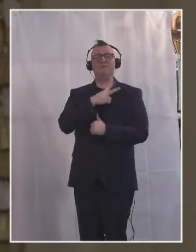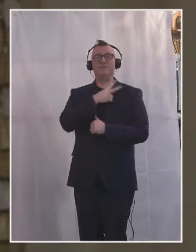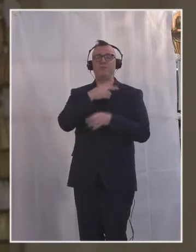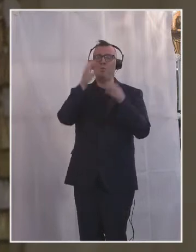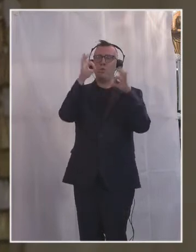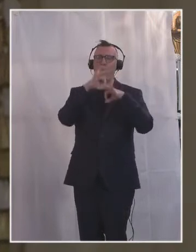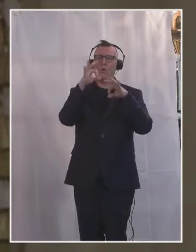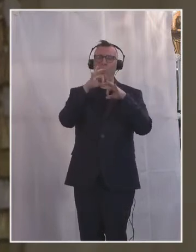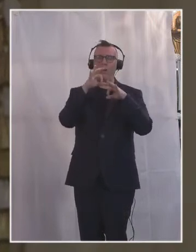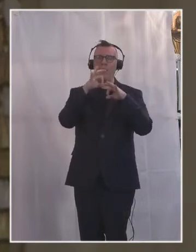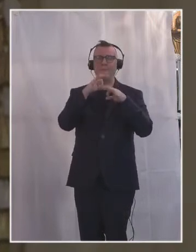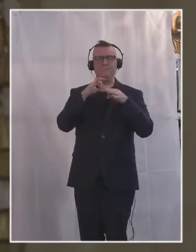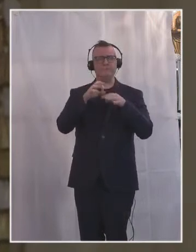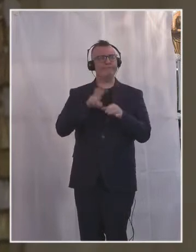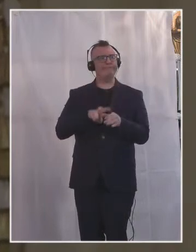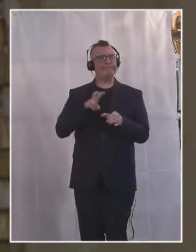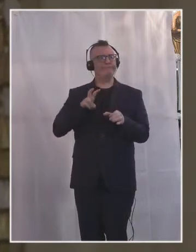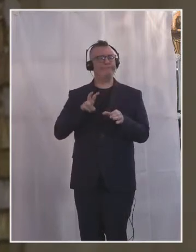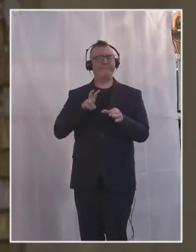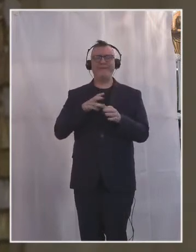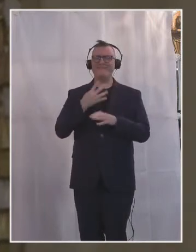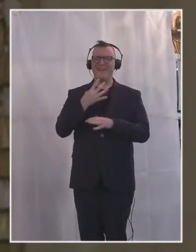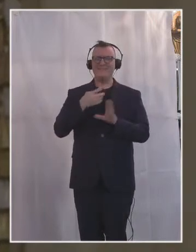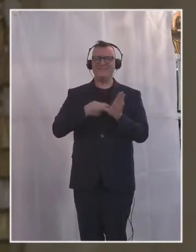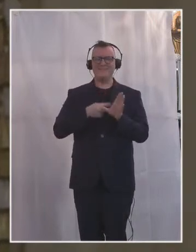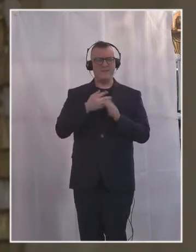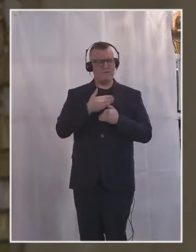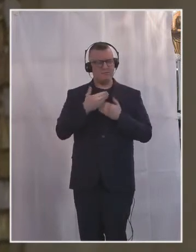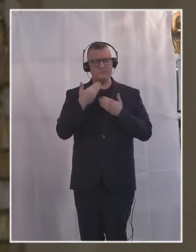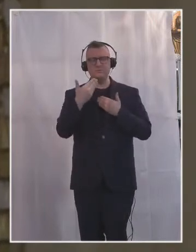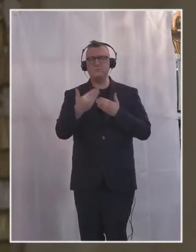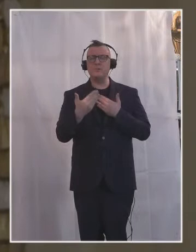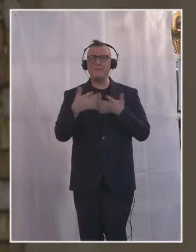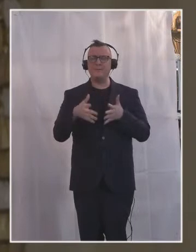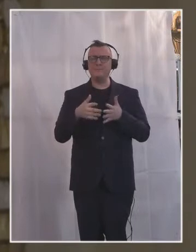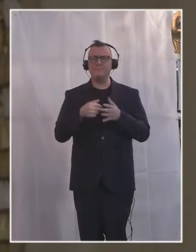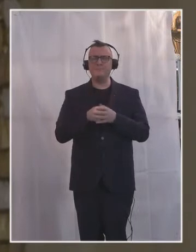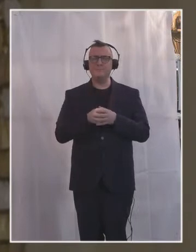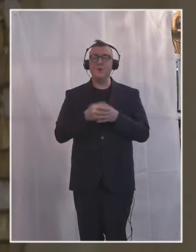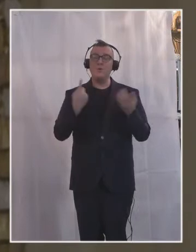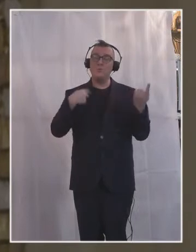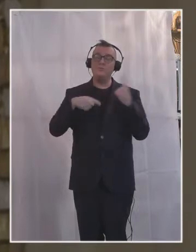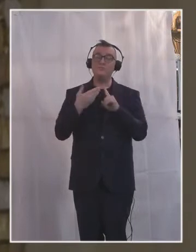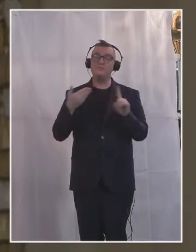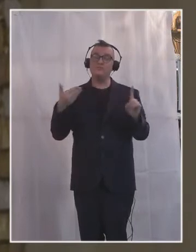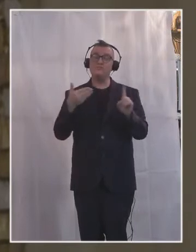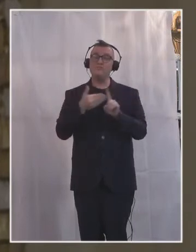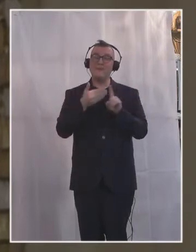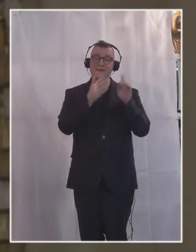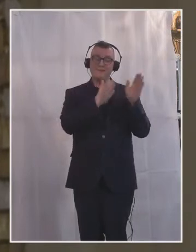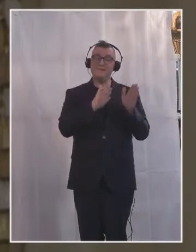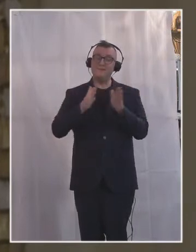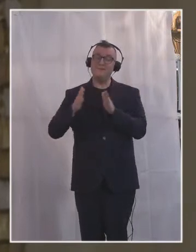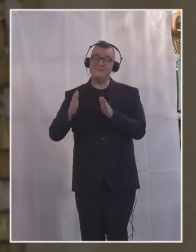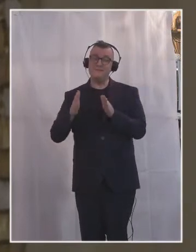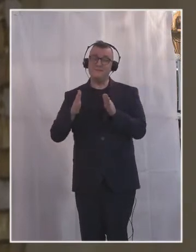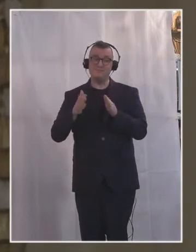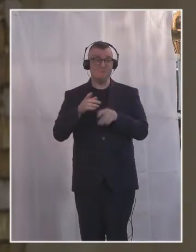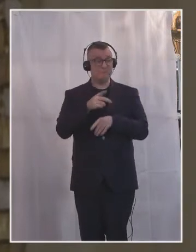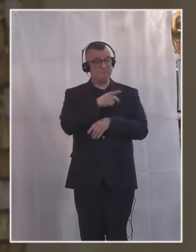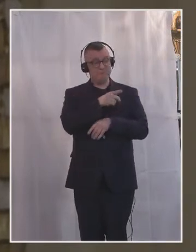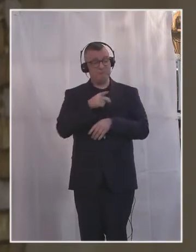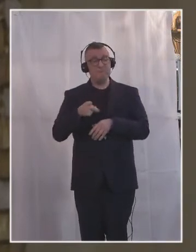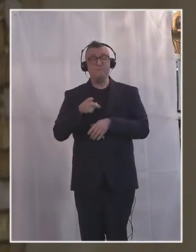it's really, really important to recognize the season that we're in. These women have had a lot of opinions, a lot of